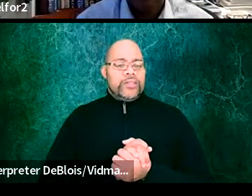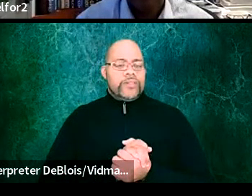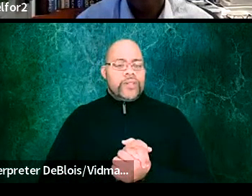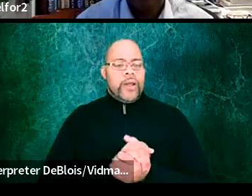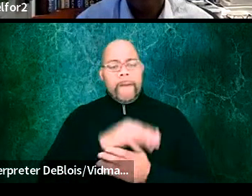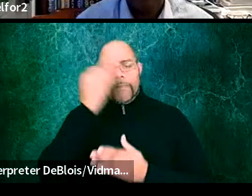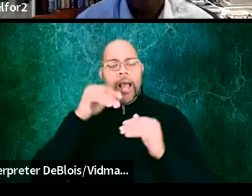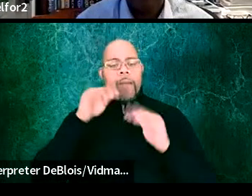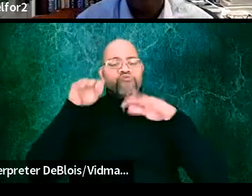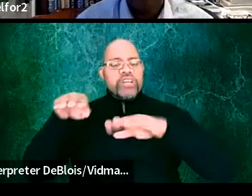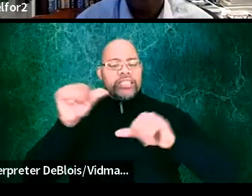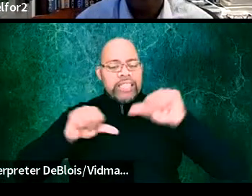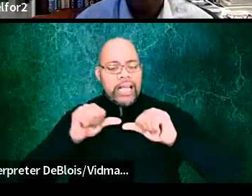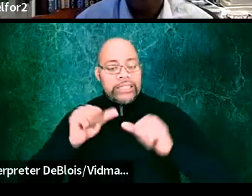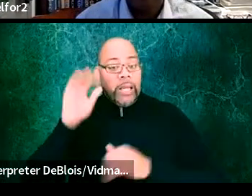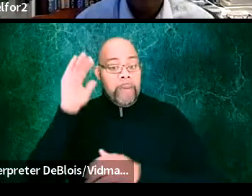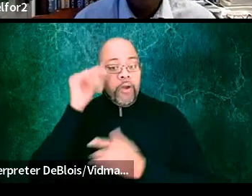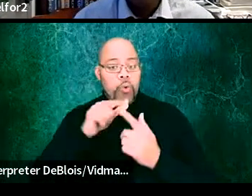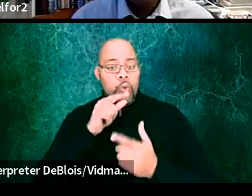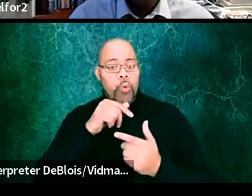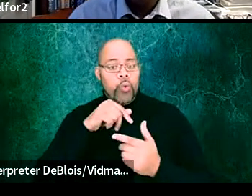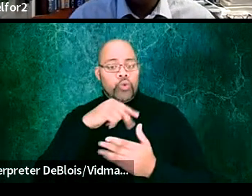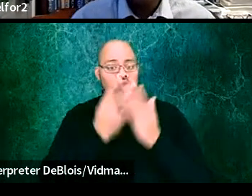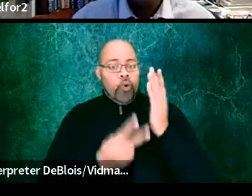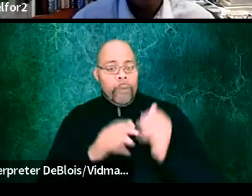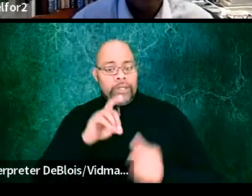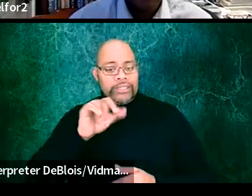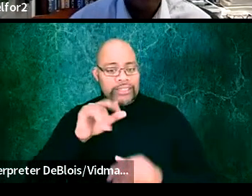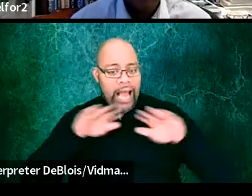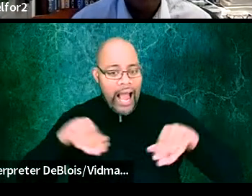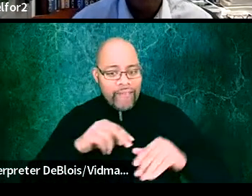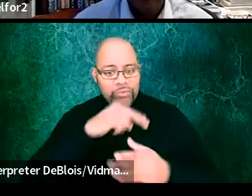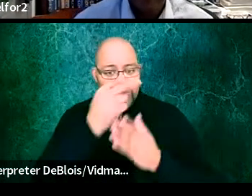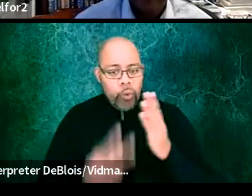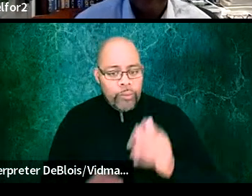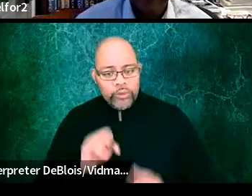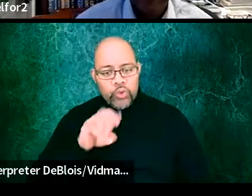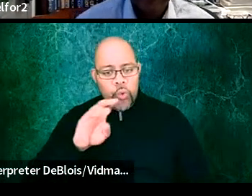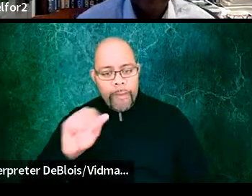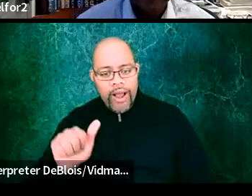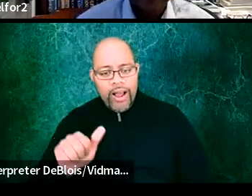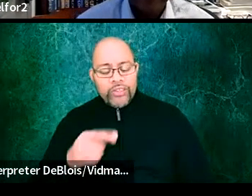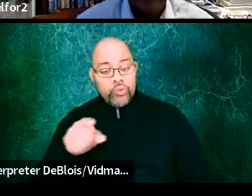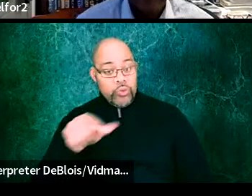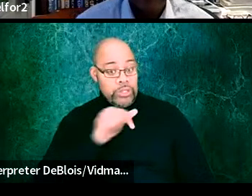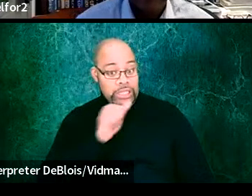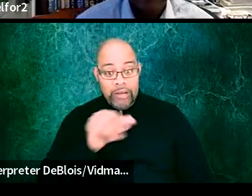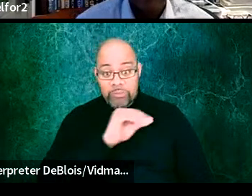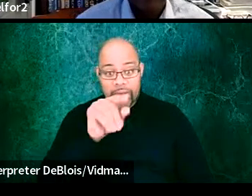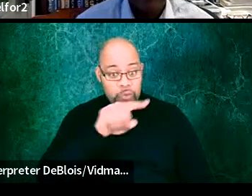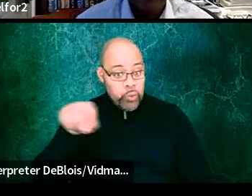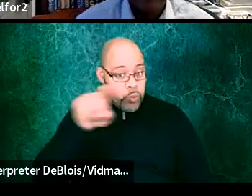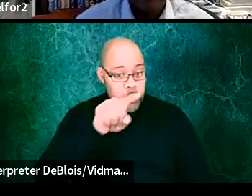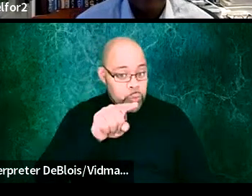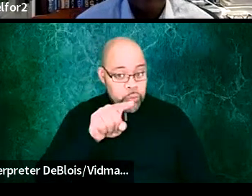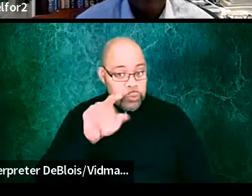Black marine scientists apparently who are scuba diving. So you are not, none of you